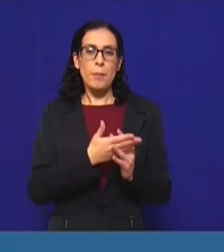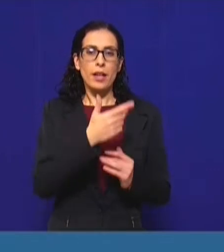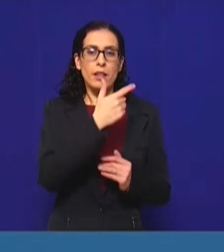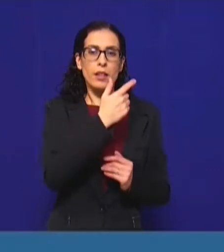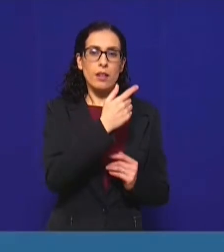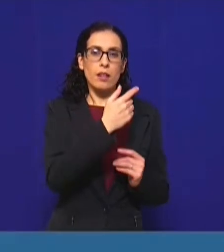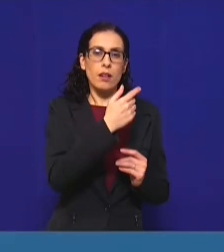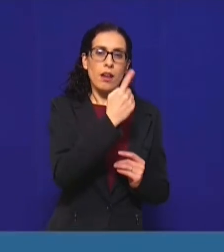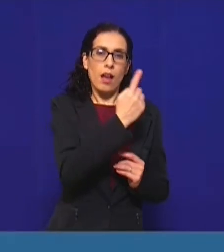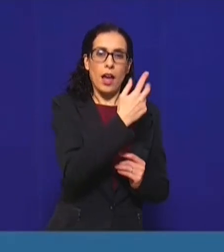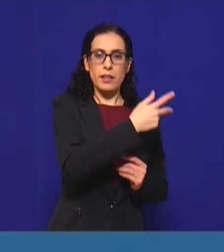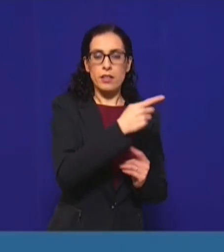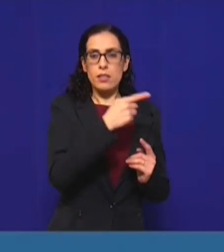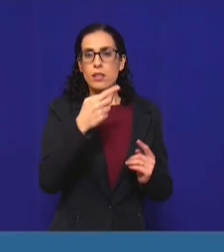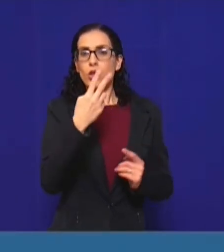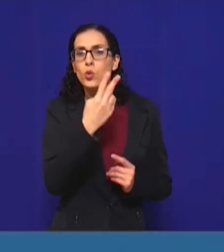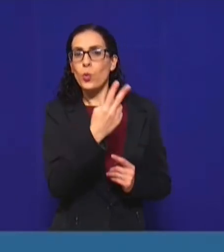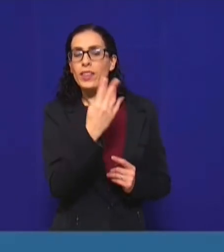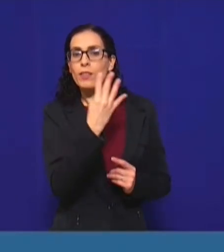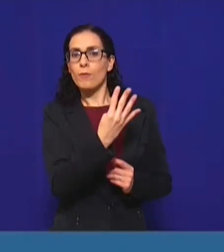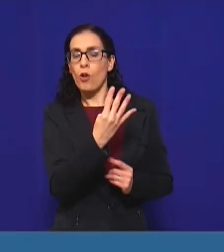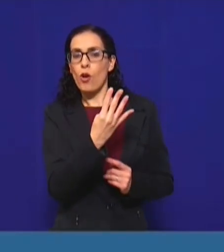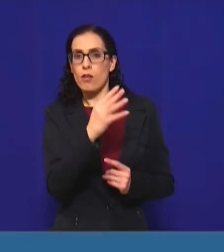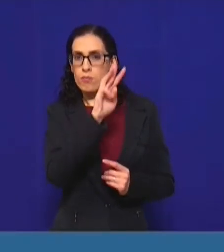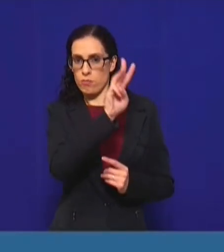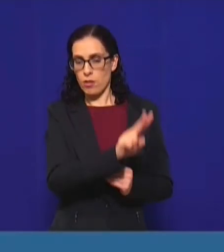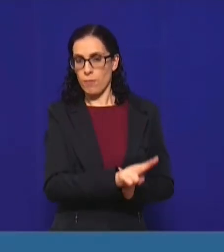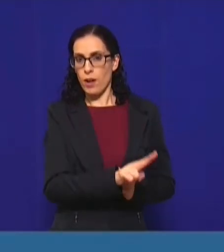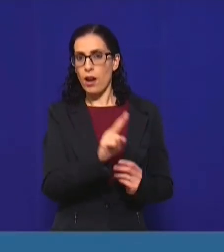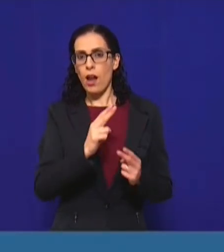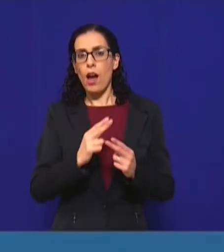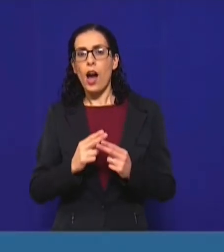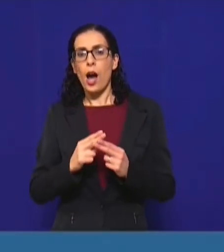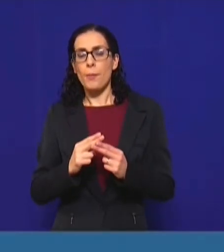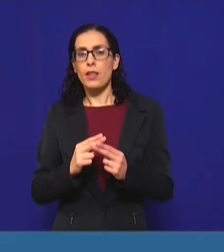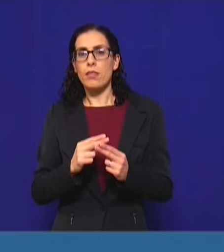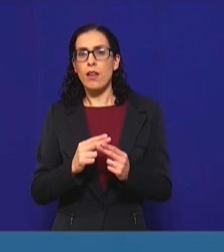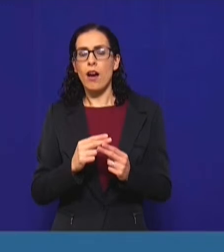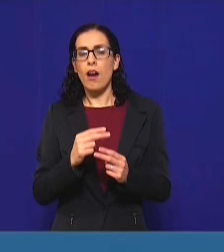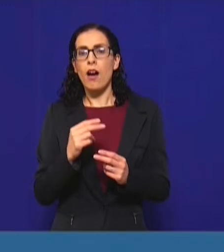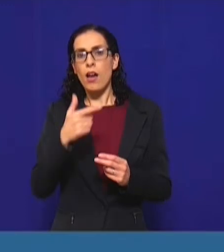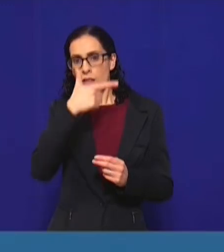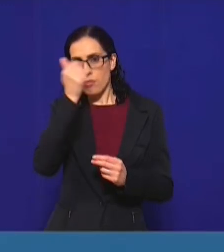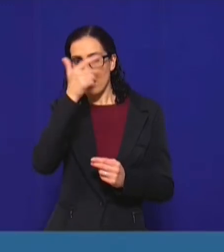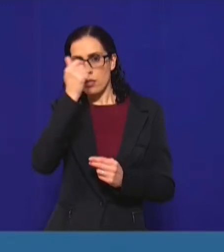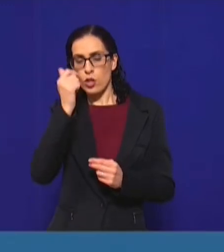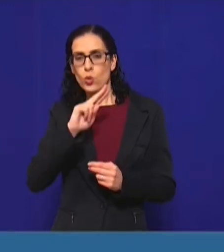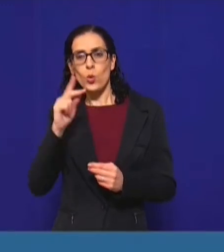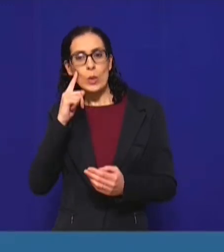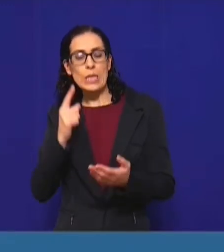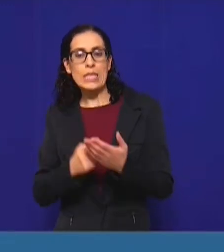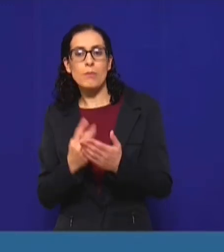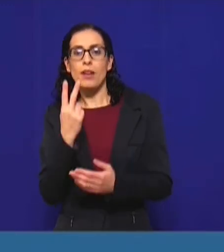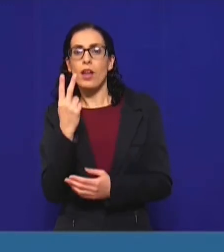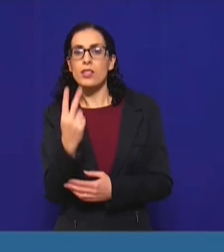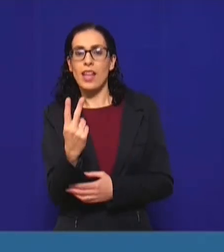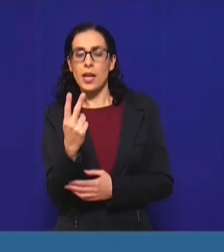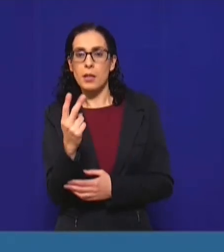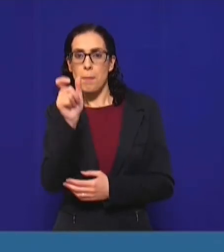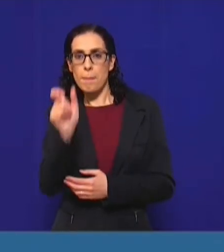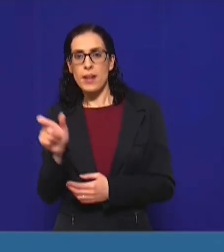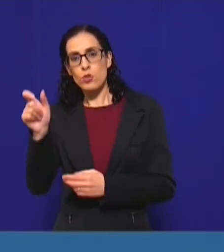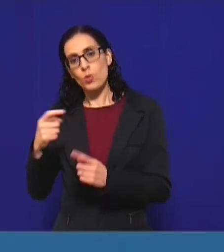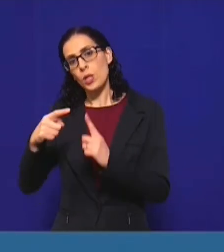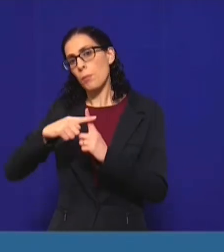ta' frar għamilna 898 tests u minn dawn ġew 2 persuni li ġew pożittivi u dawn